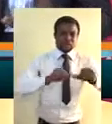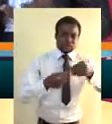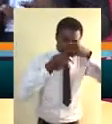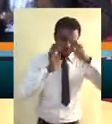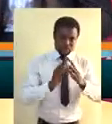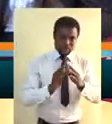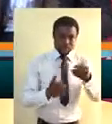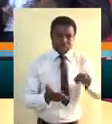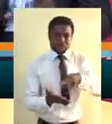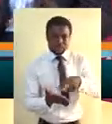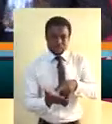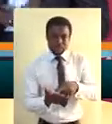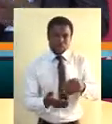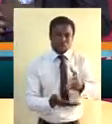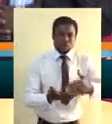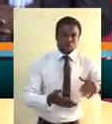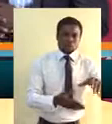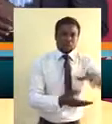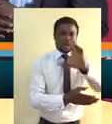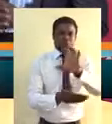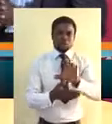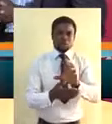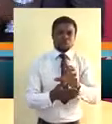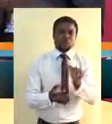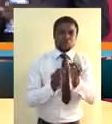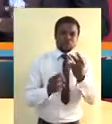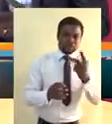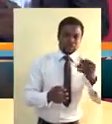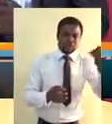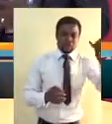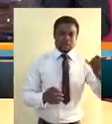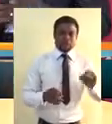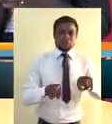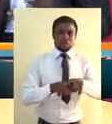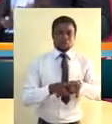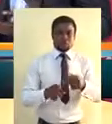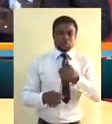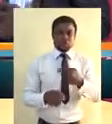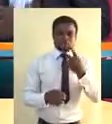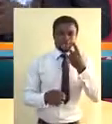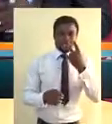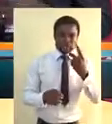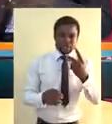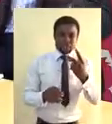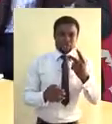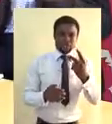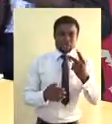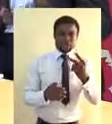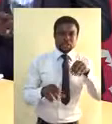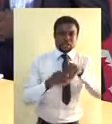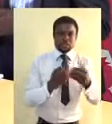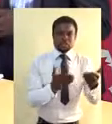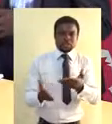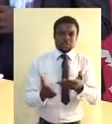Obviously, the reading there cut across all the departments. So if you look at art also, we also look at it that bringing